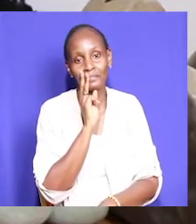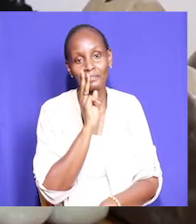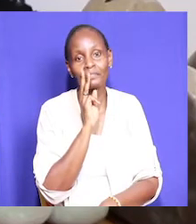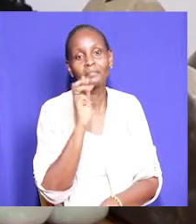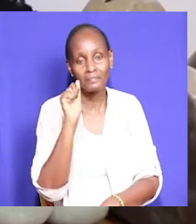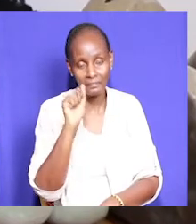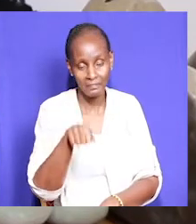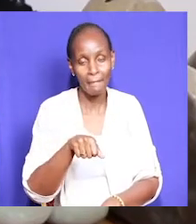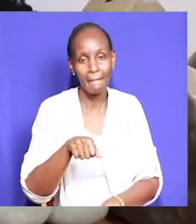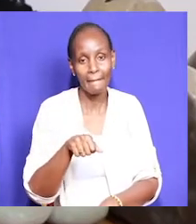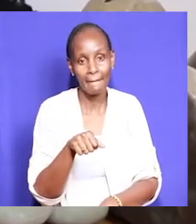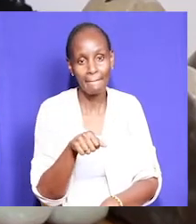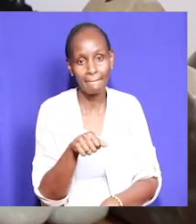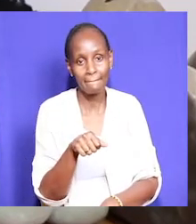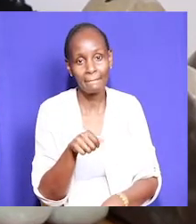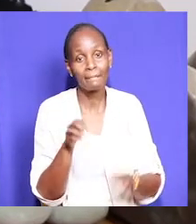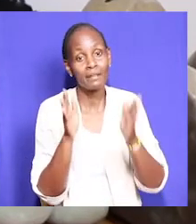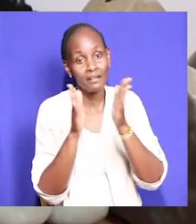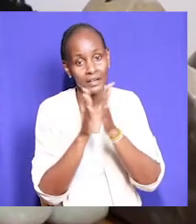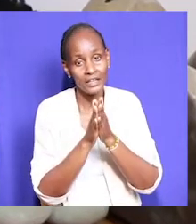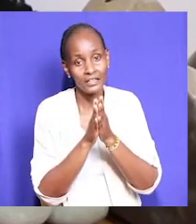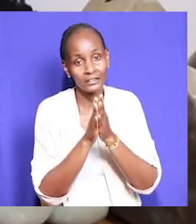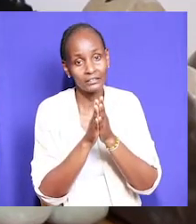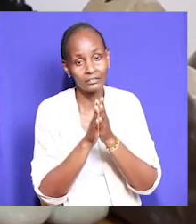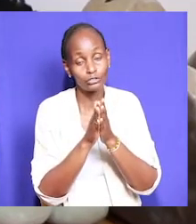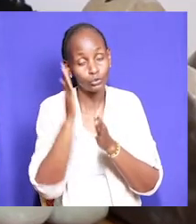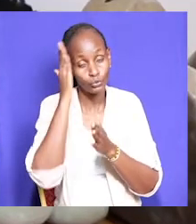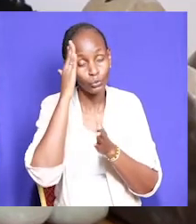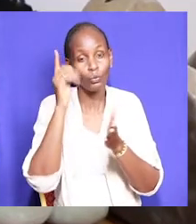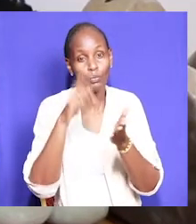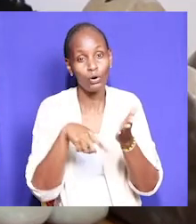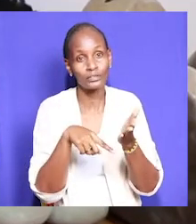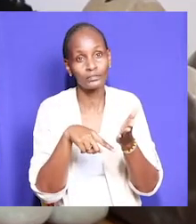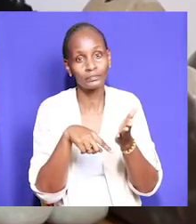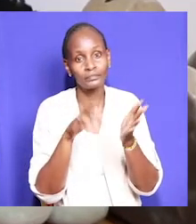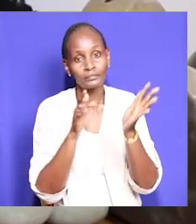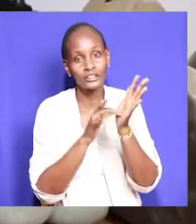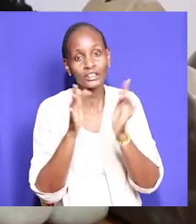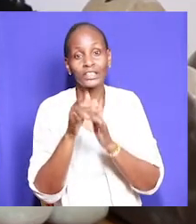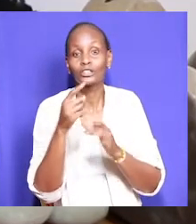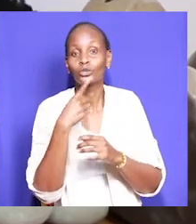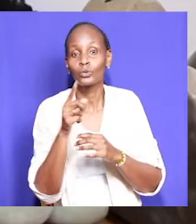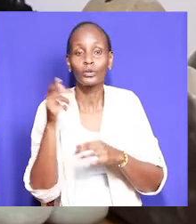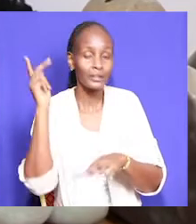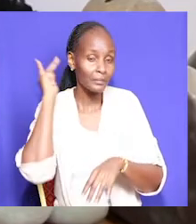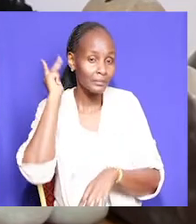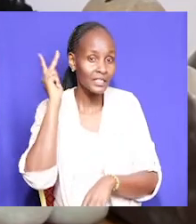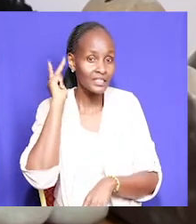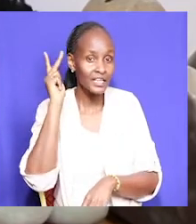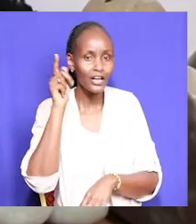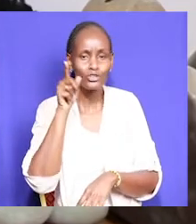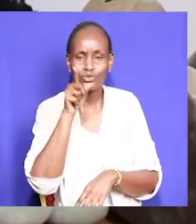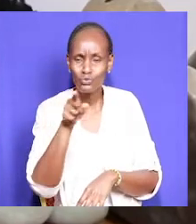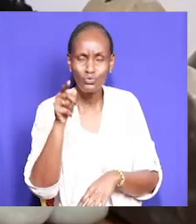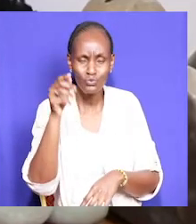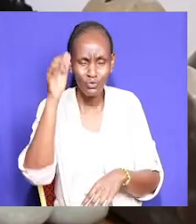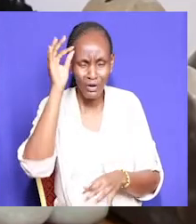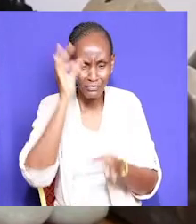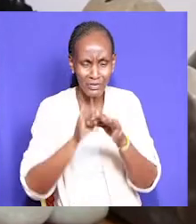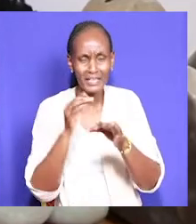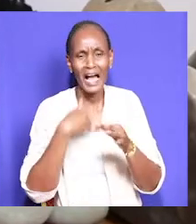Yes. And do you know what? Jesus told Peter, "You of little